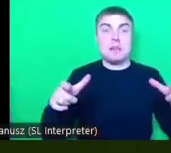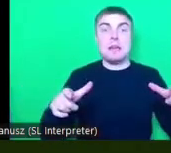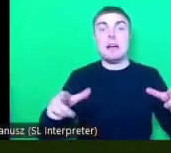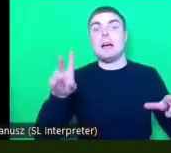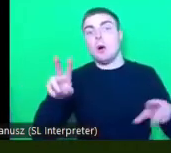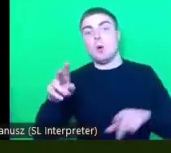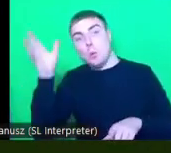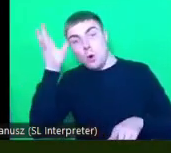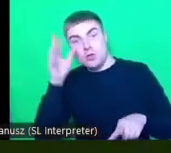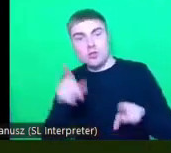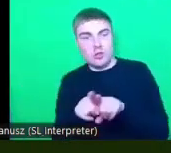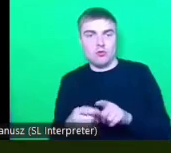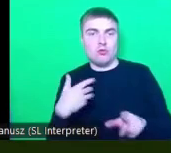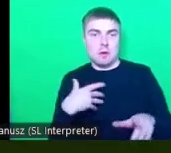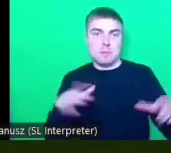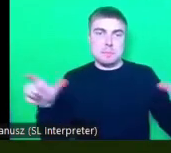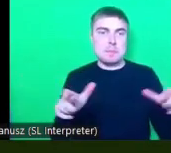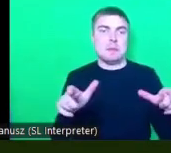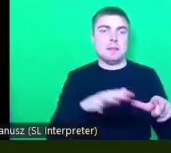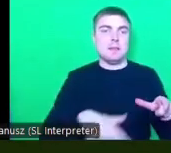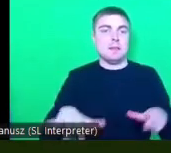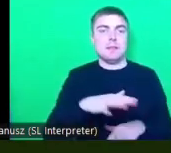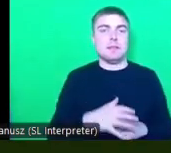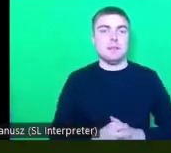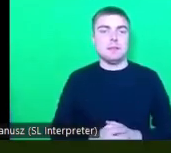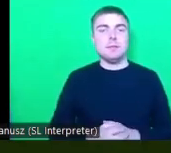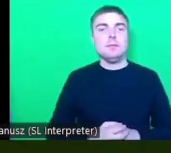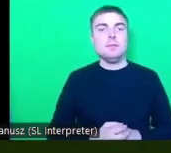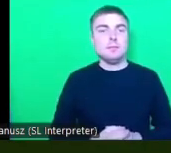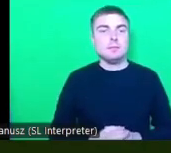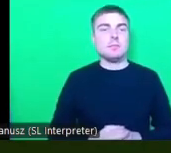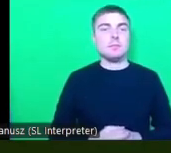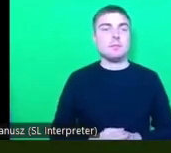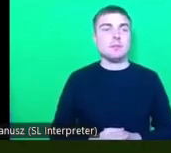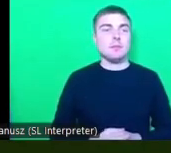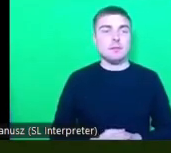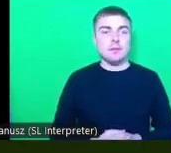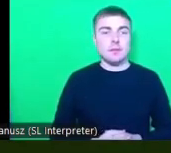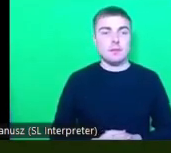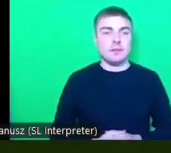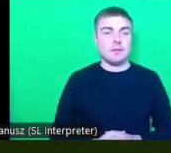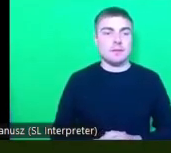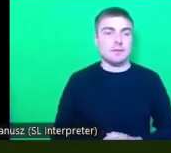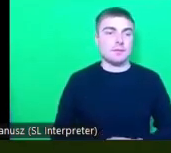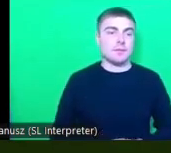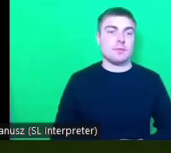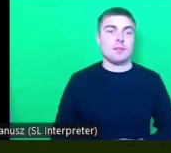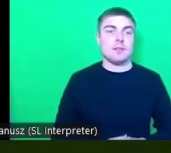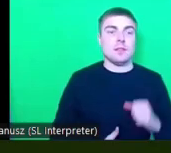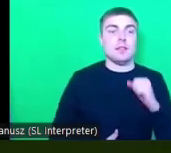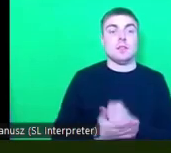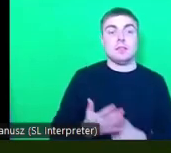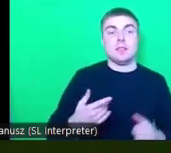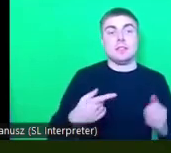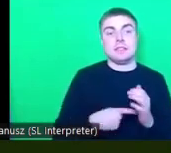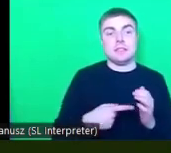So this actually leads into my last topic, and that is the impact that wolves have